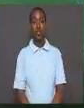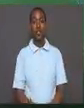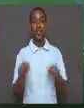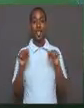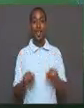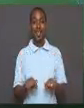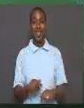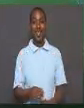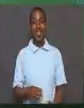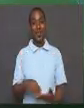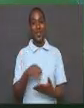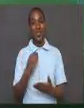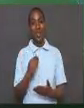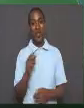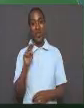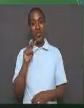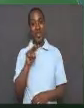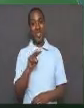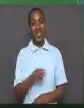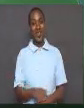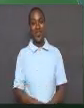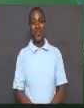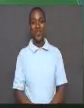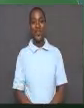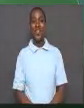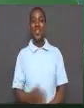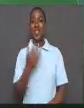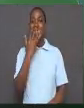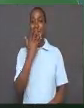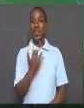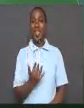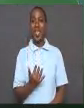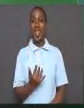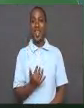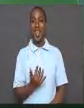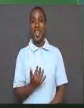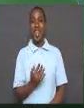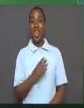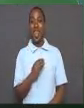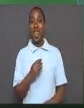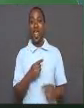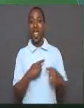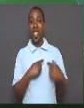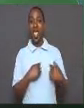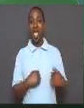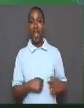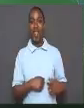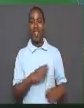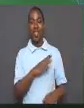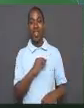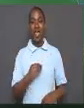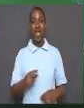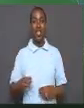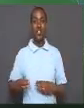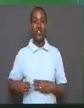Today, we will focus our studies on the blood, the heart, and